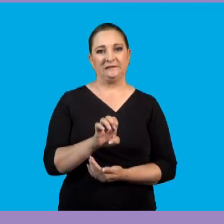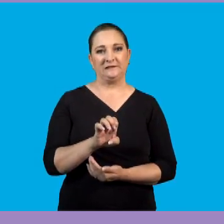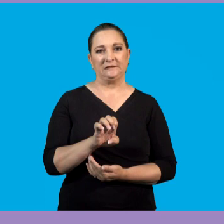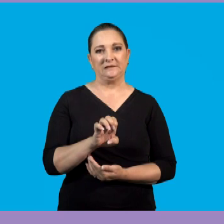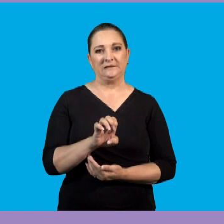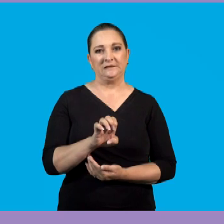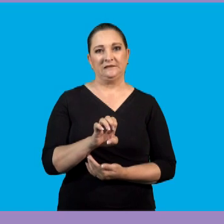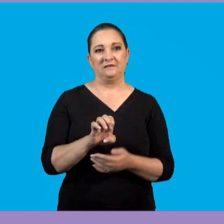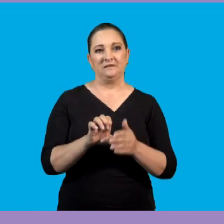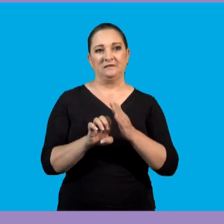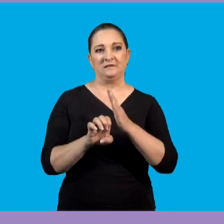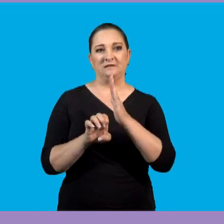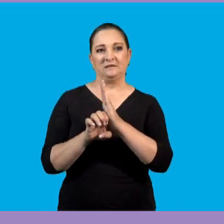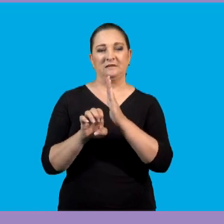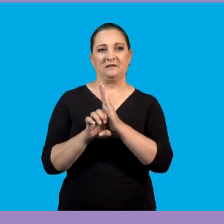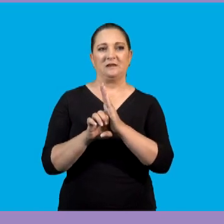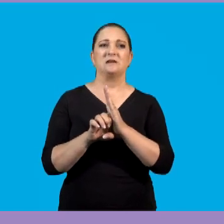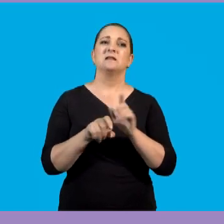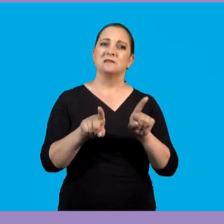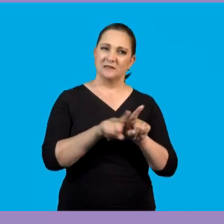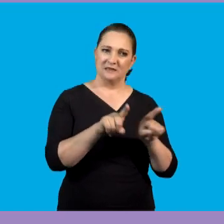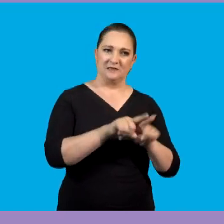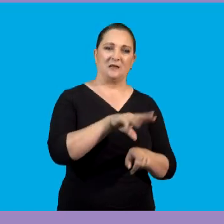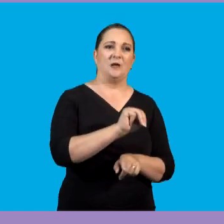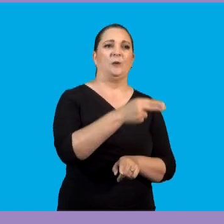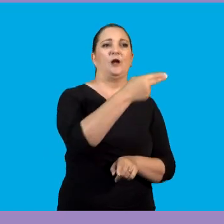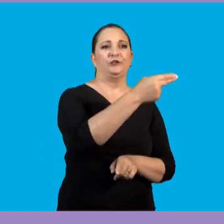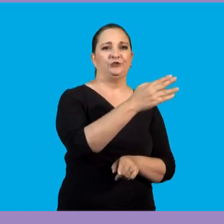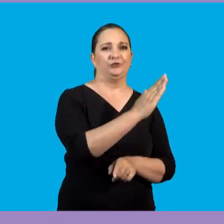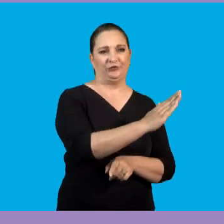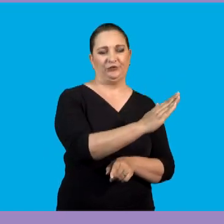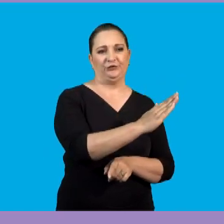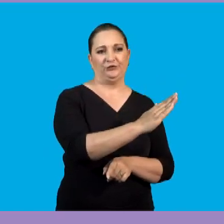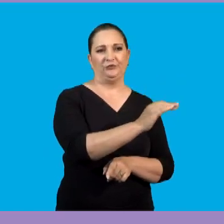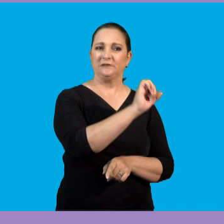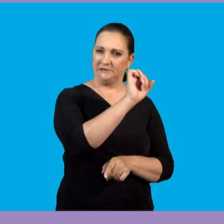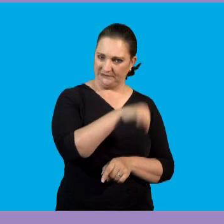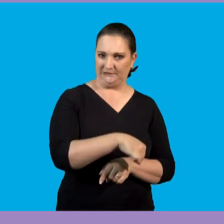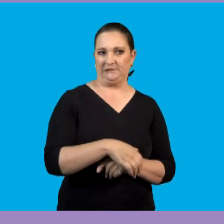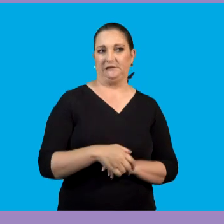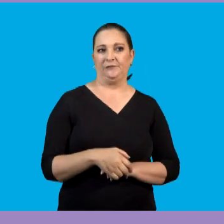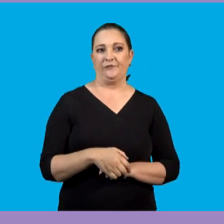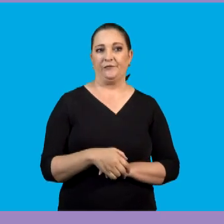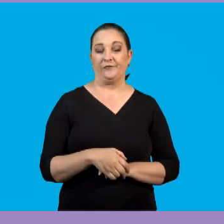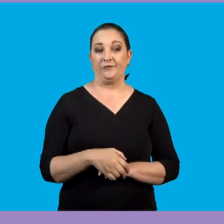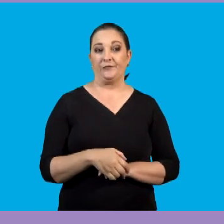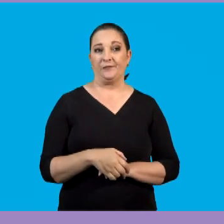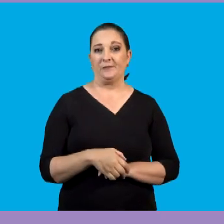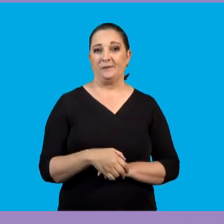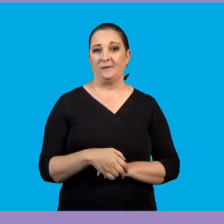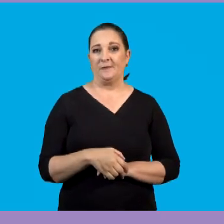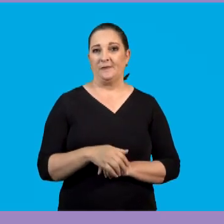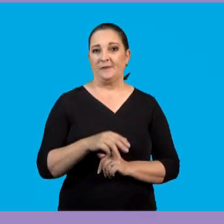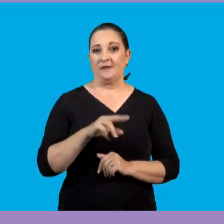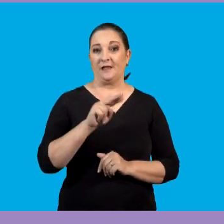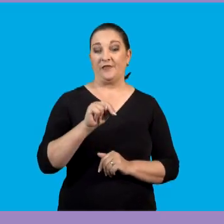is equals to angle MH. And we see that angle DF is equals to